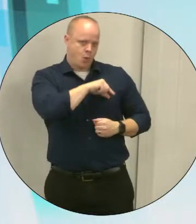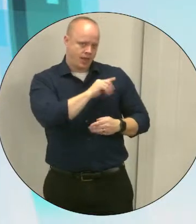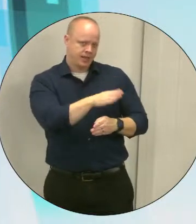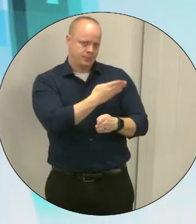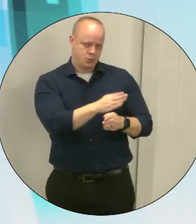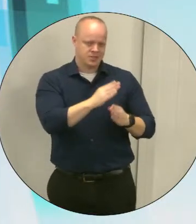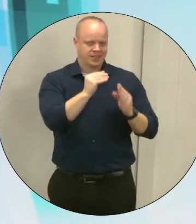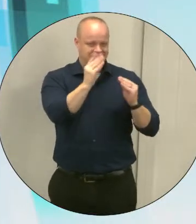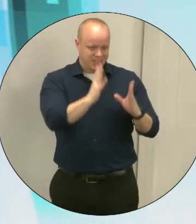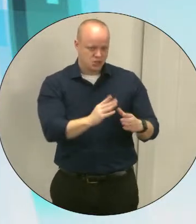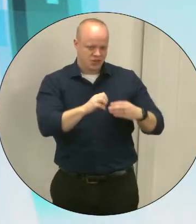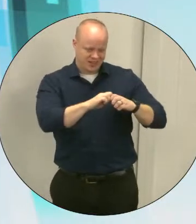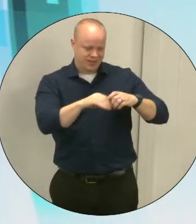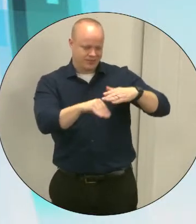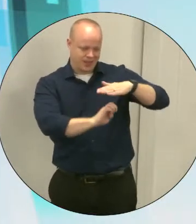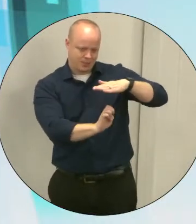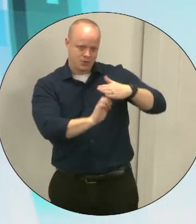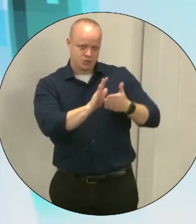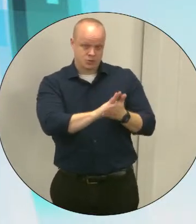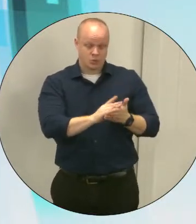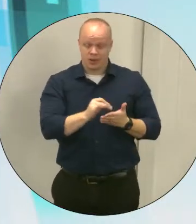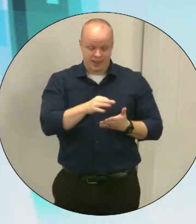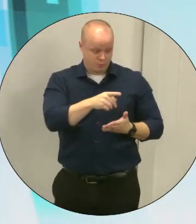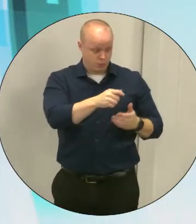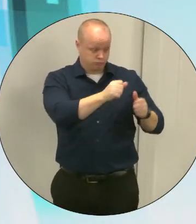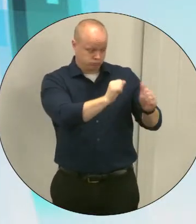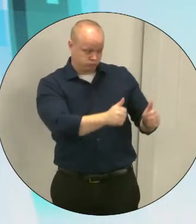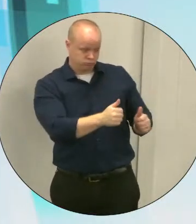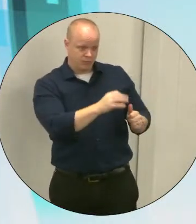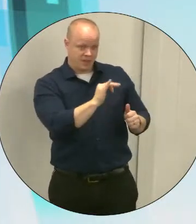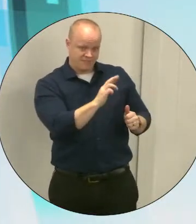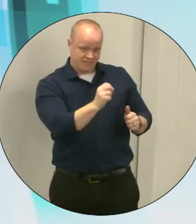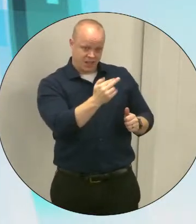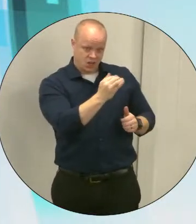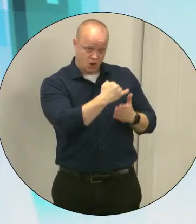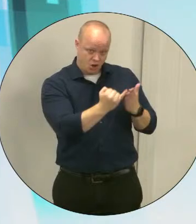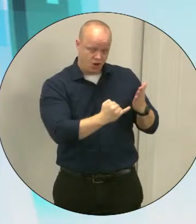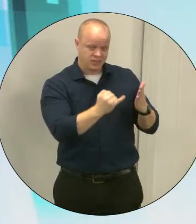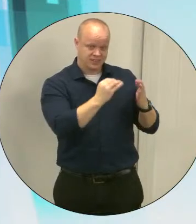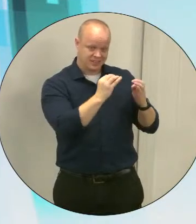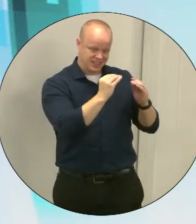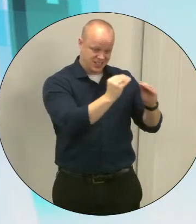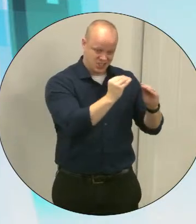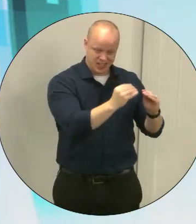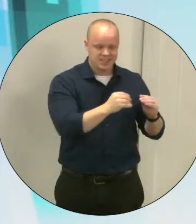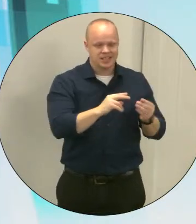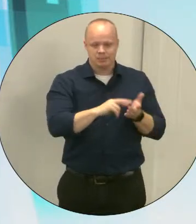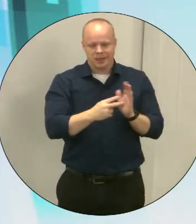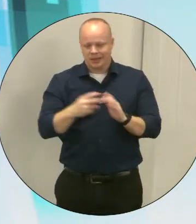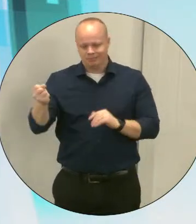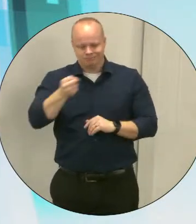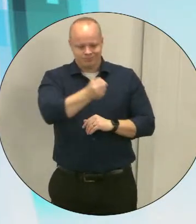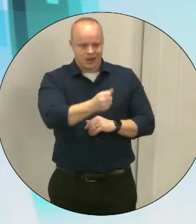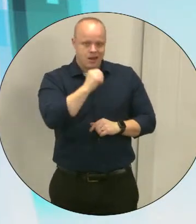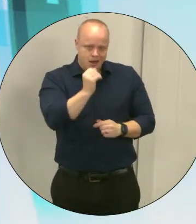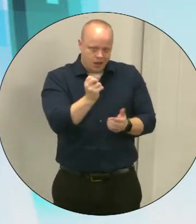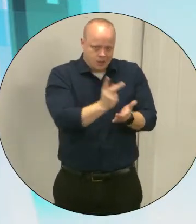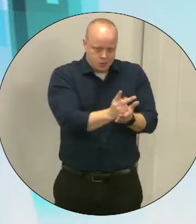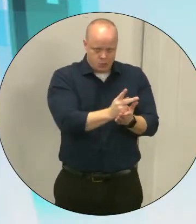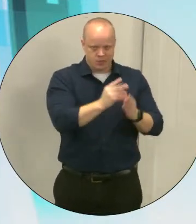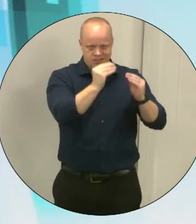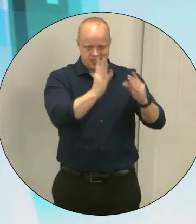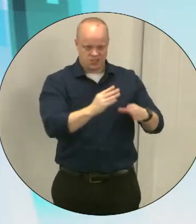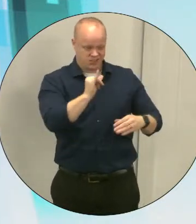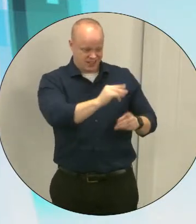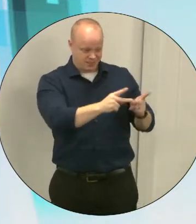teacher. If we continue to undermine elementary fine arts education by placing unendorsed teachers in these positions, we